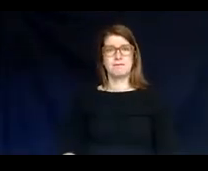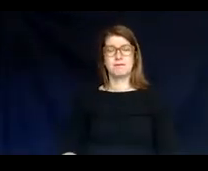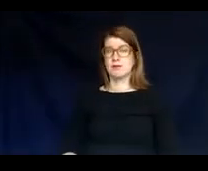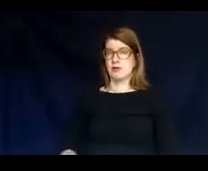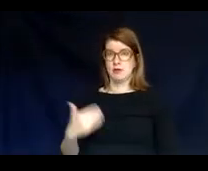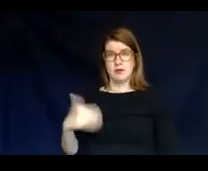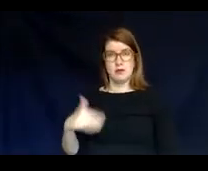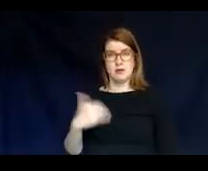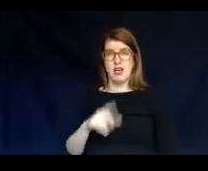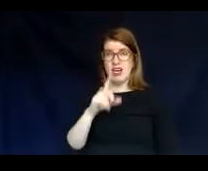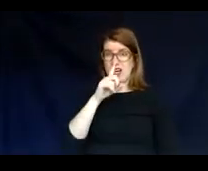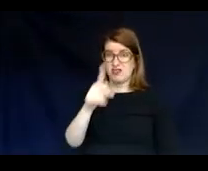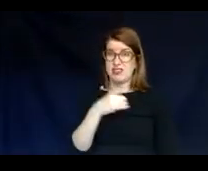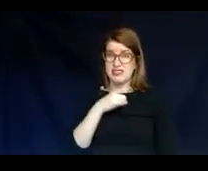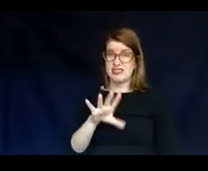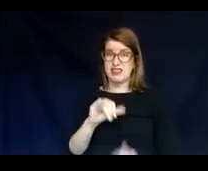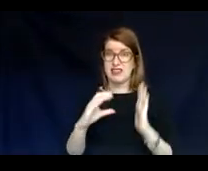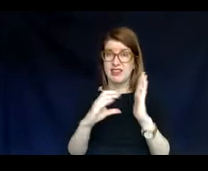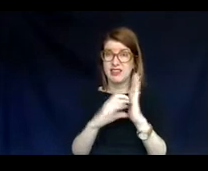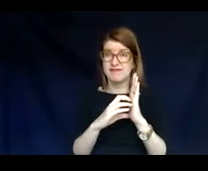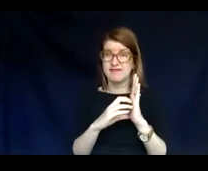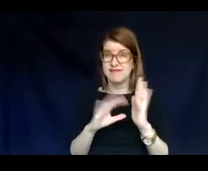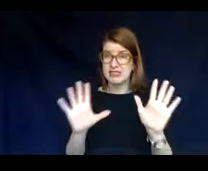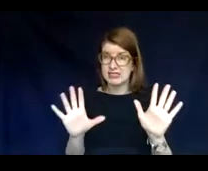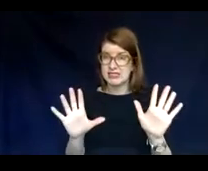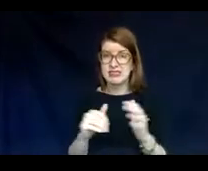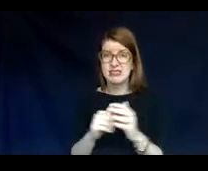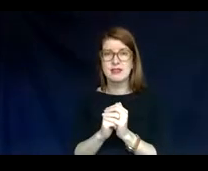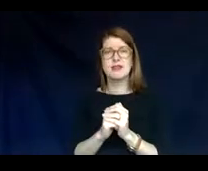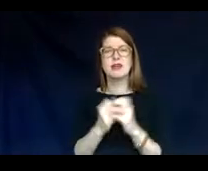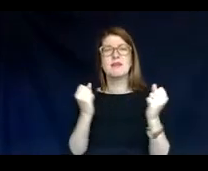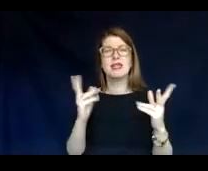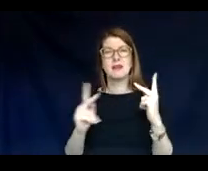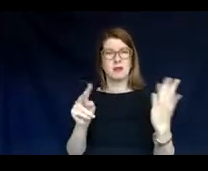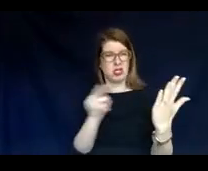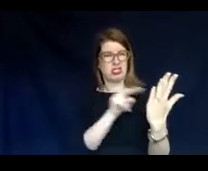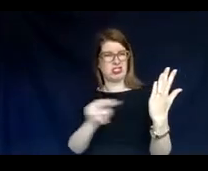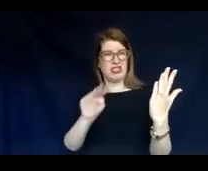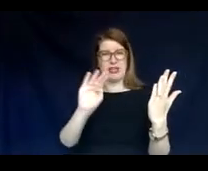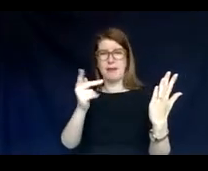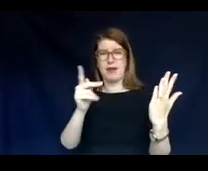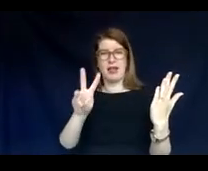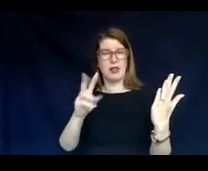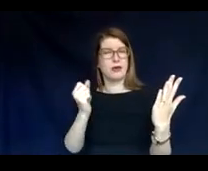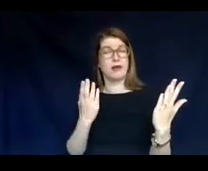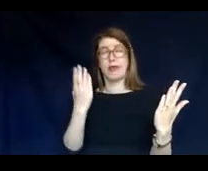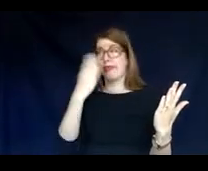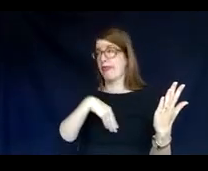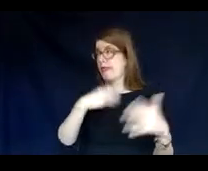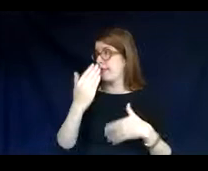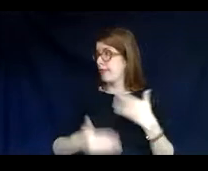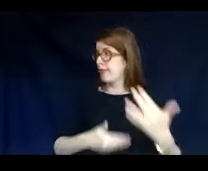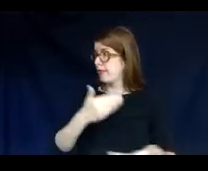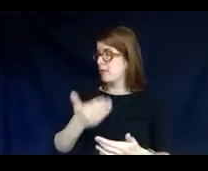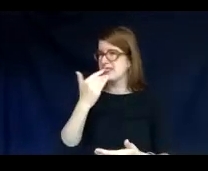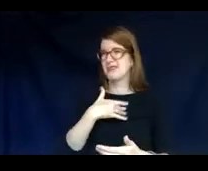Man, I have really disliked this passage over the years. I think many people read this in Matthew and gloss right over it because it doesn't